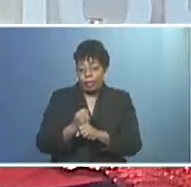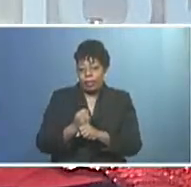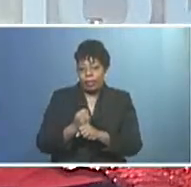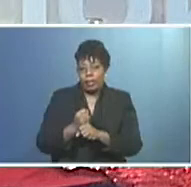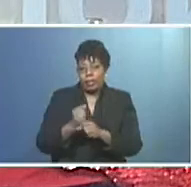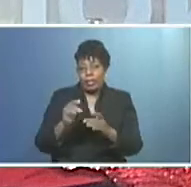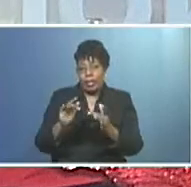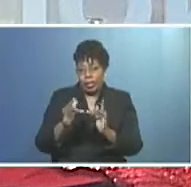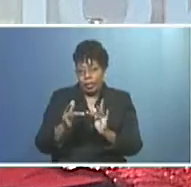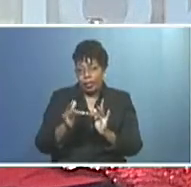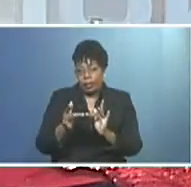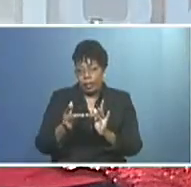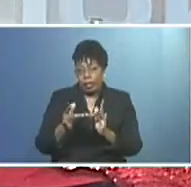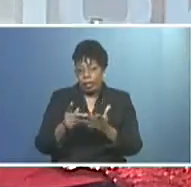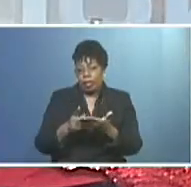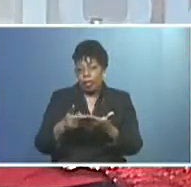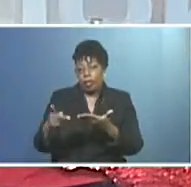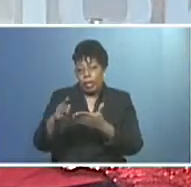go-to option.